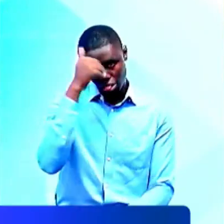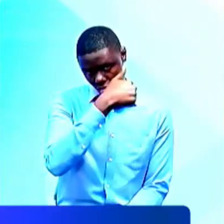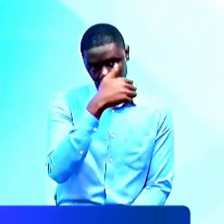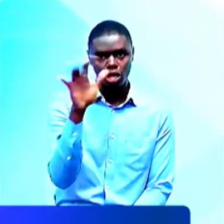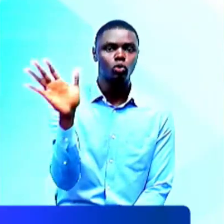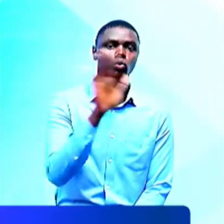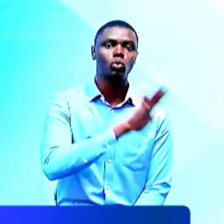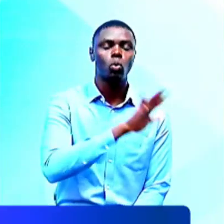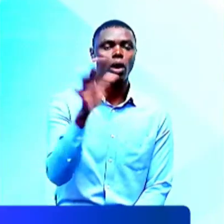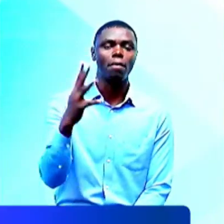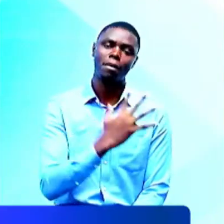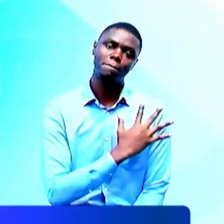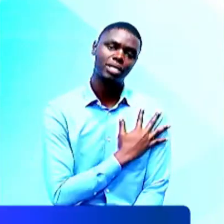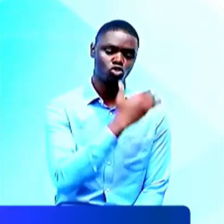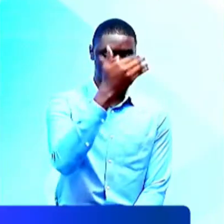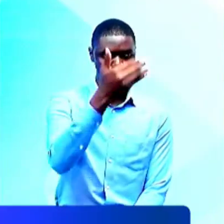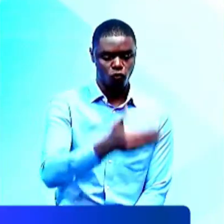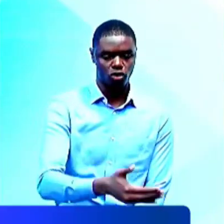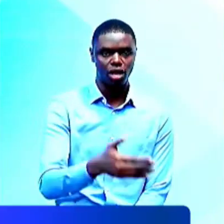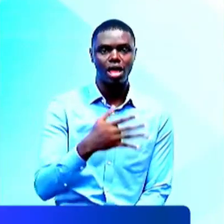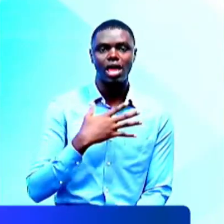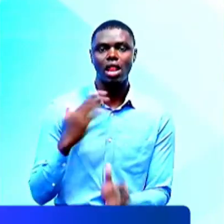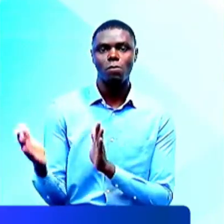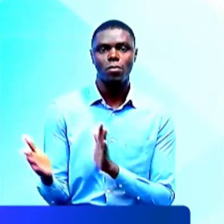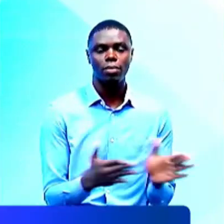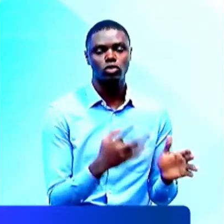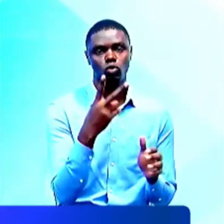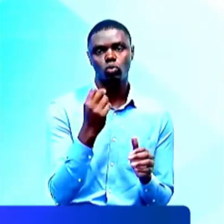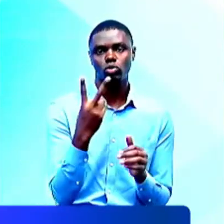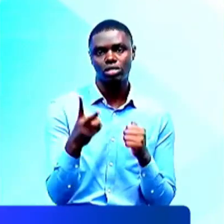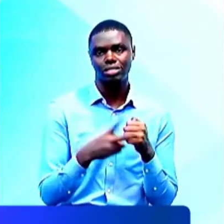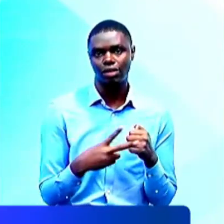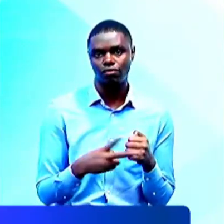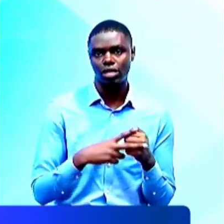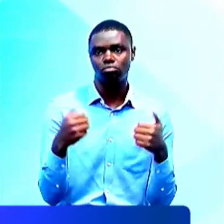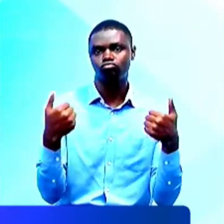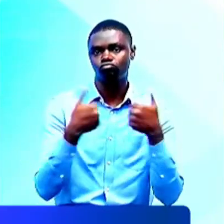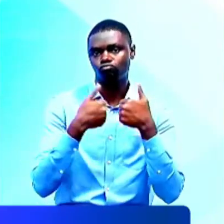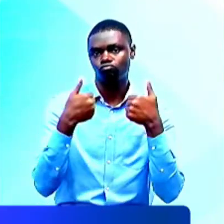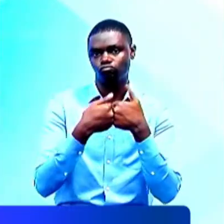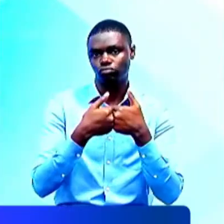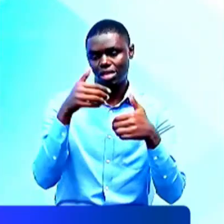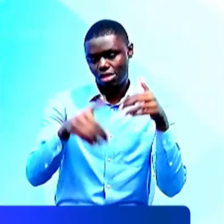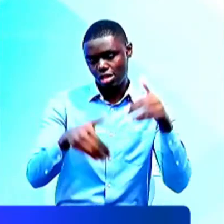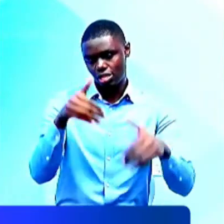Wiper Patriotic Front in preparations for the 2027 context.